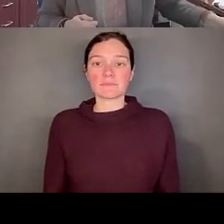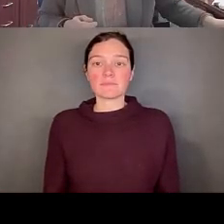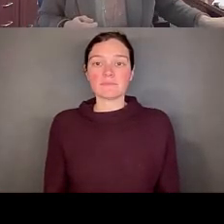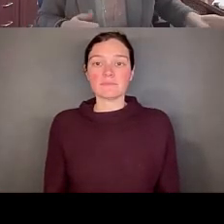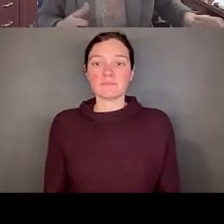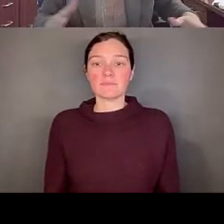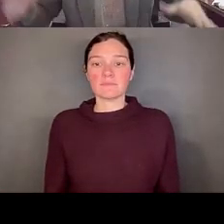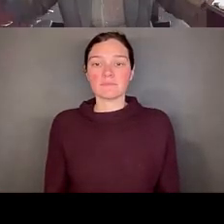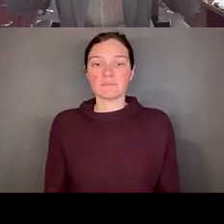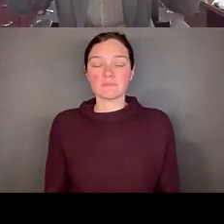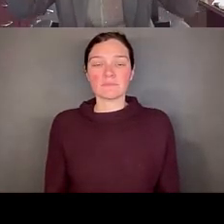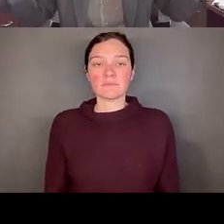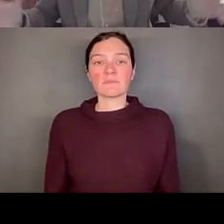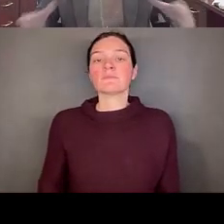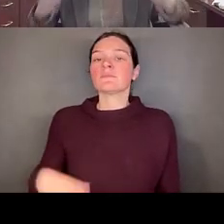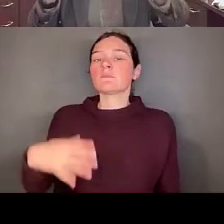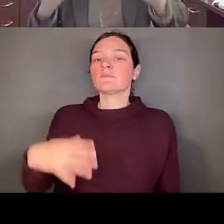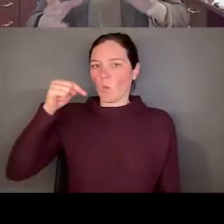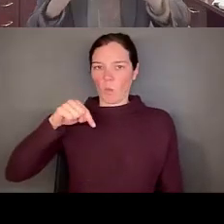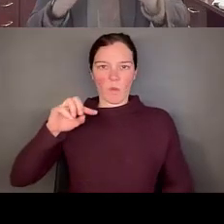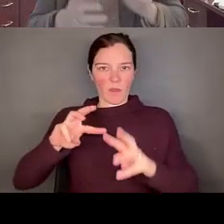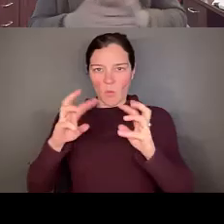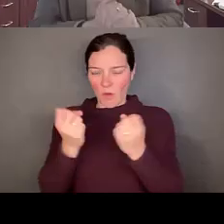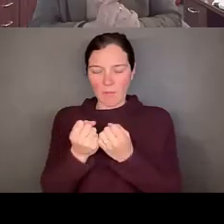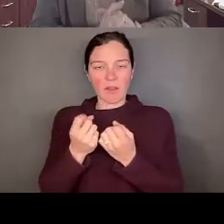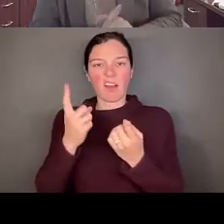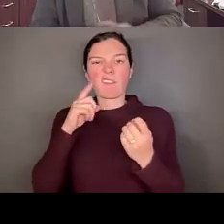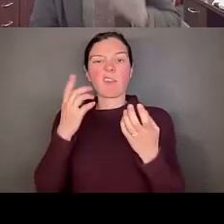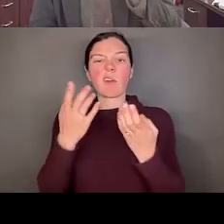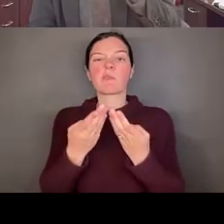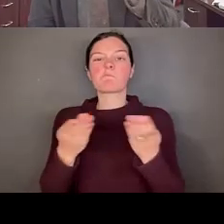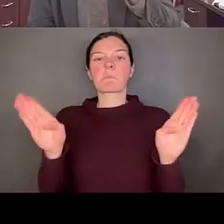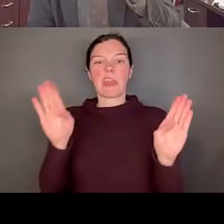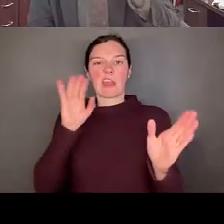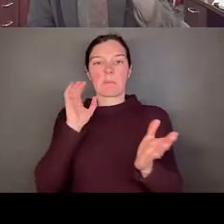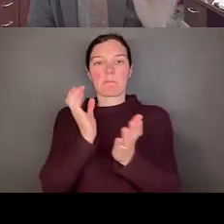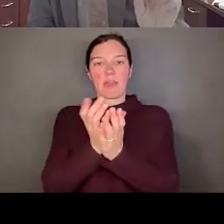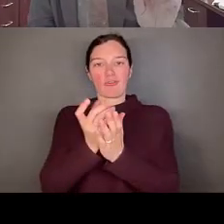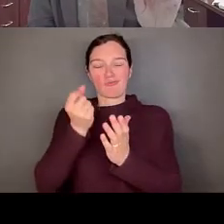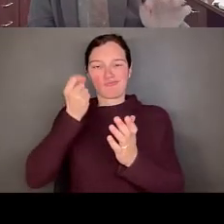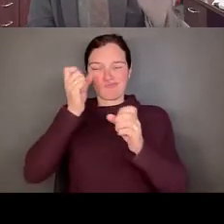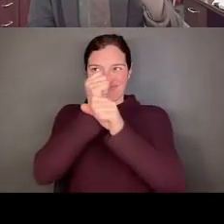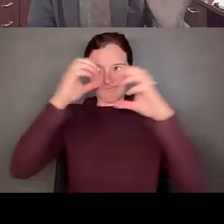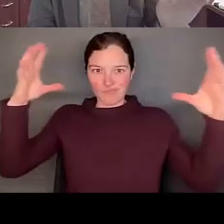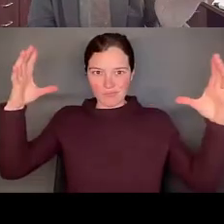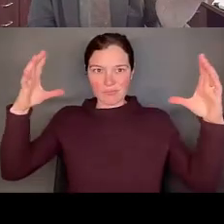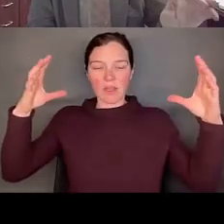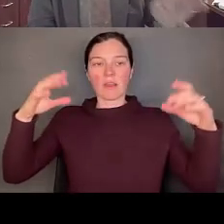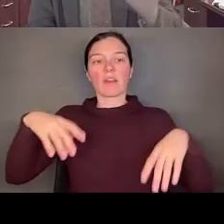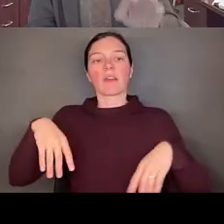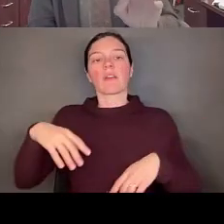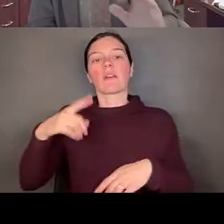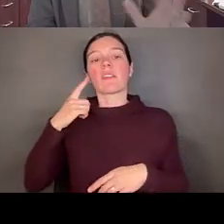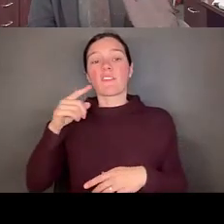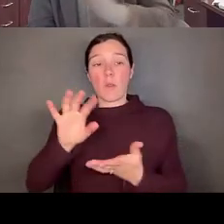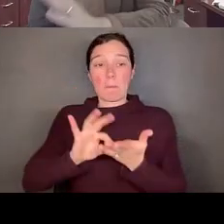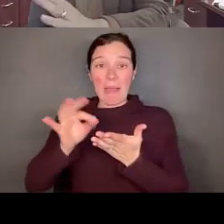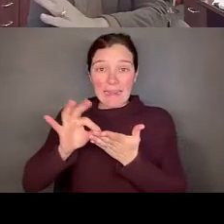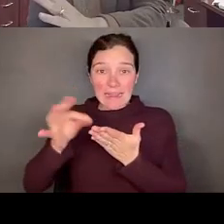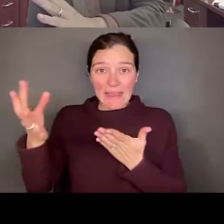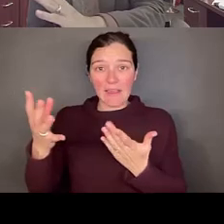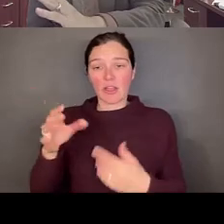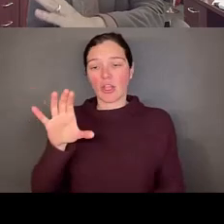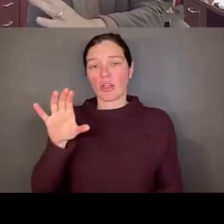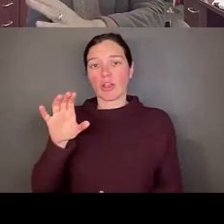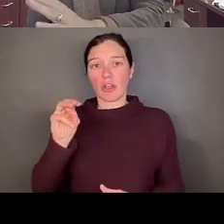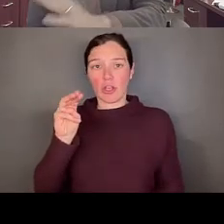Another reason we do these webinars is just see big picture. Hospitals are the biggest part of the premium dollars, we said, but that's for Medicare, commercial, and Medicaid. To the